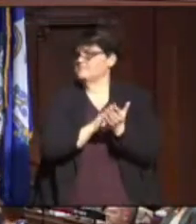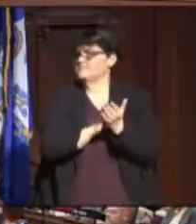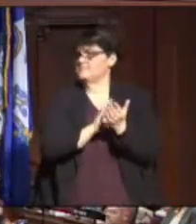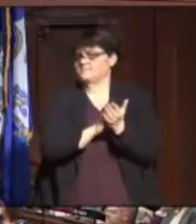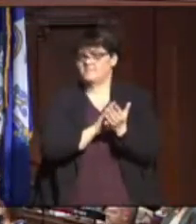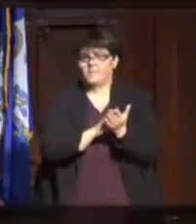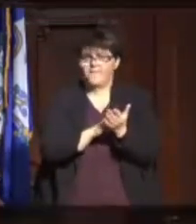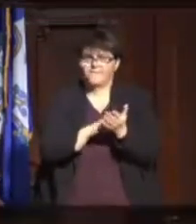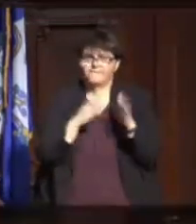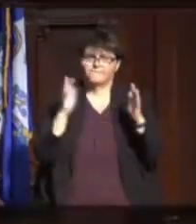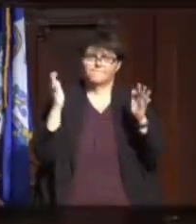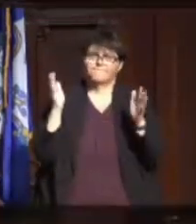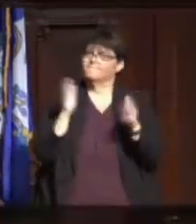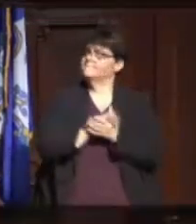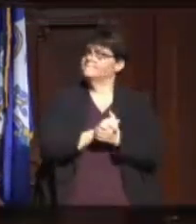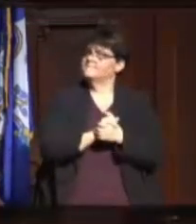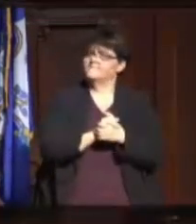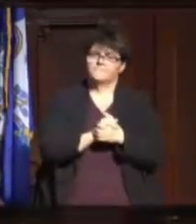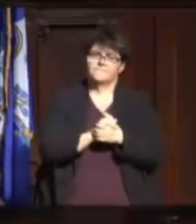Our budget